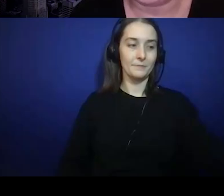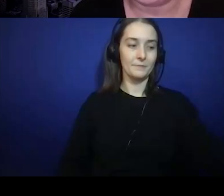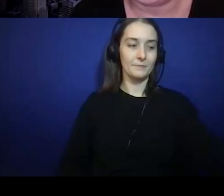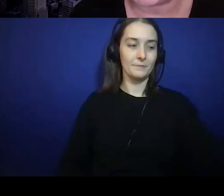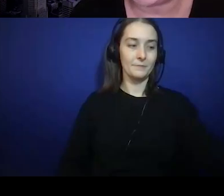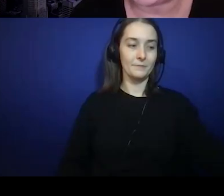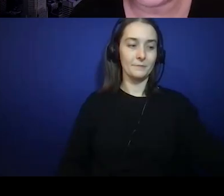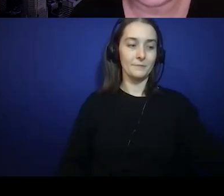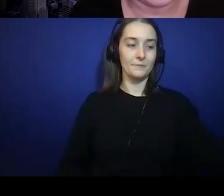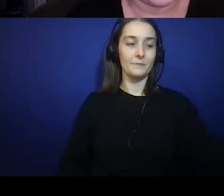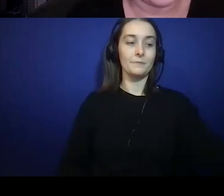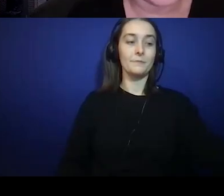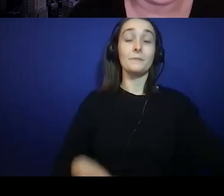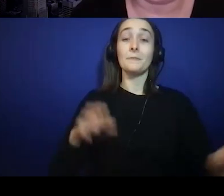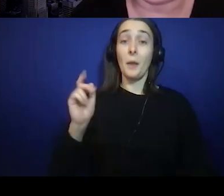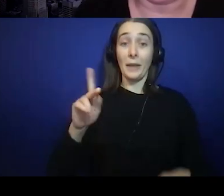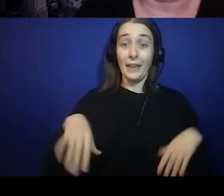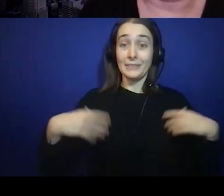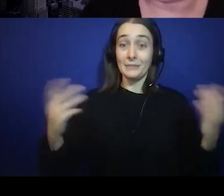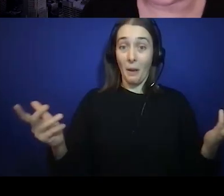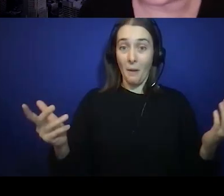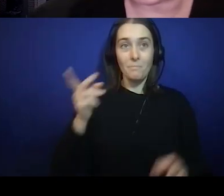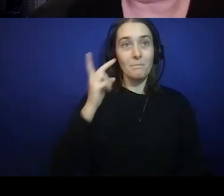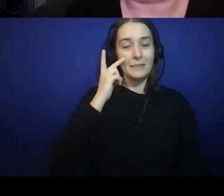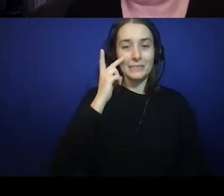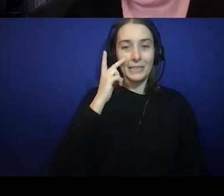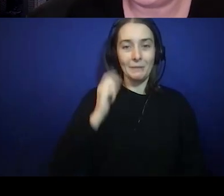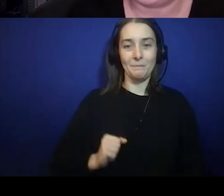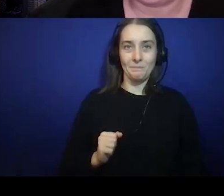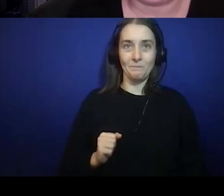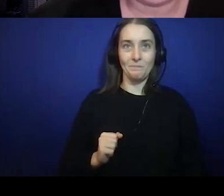Okay. So let's see.